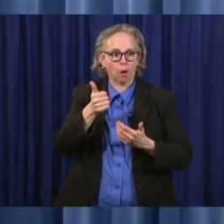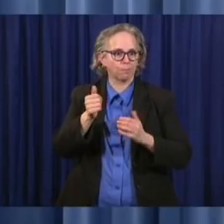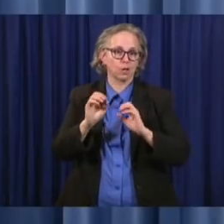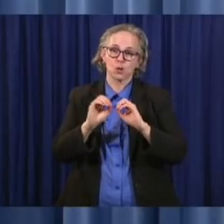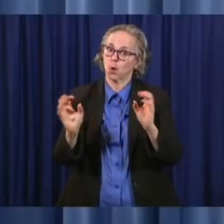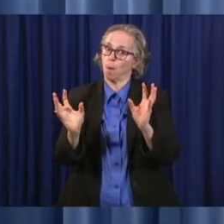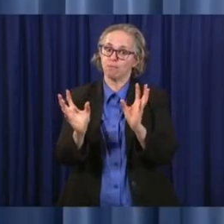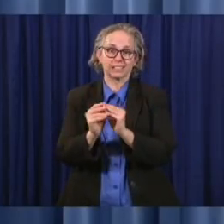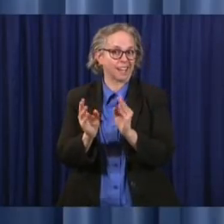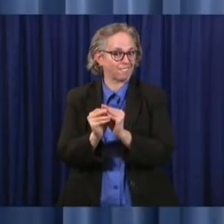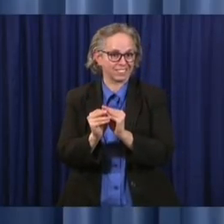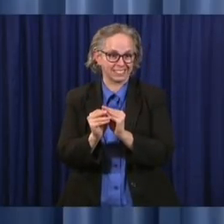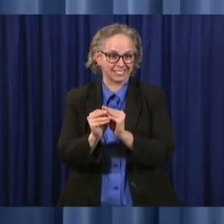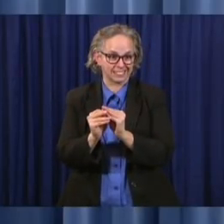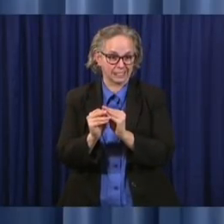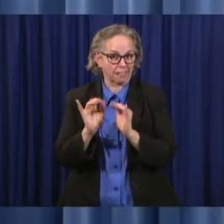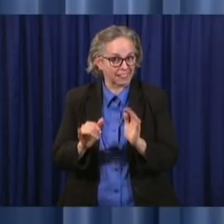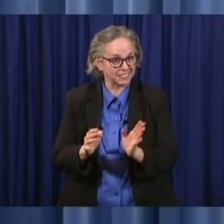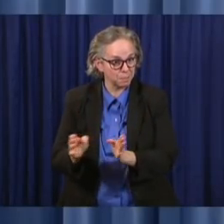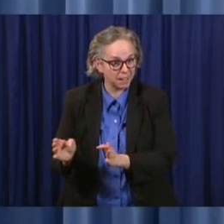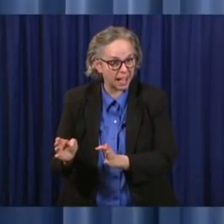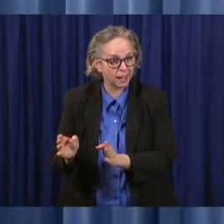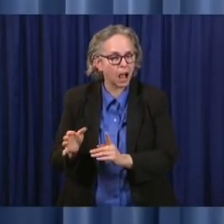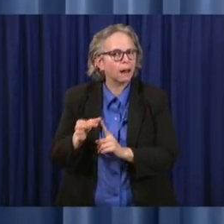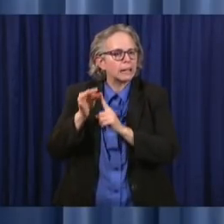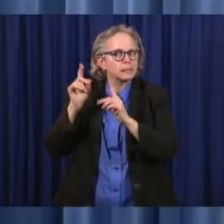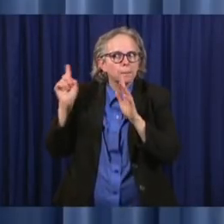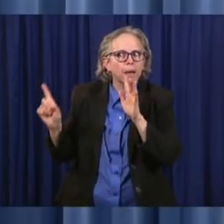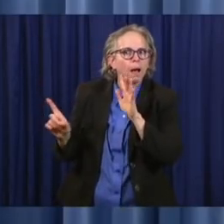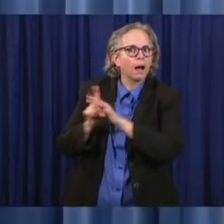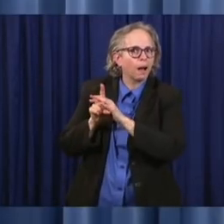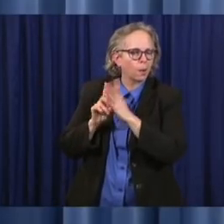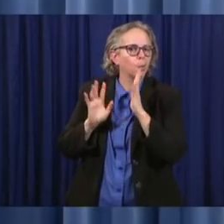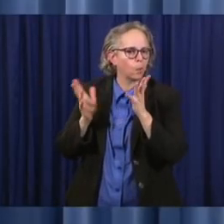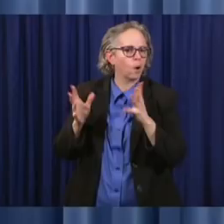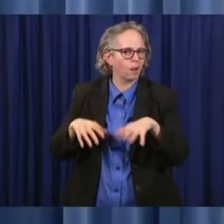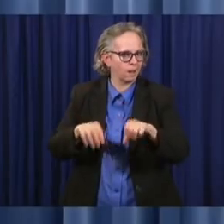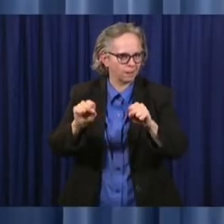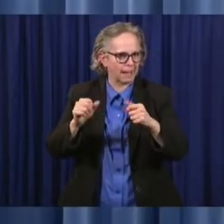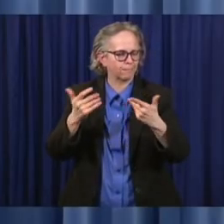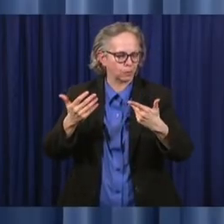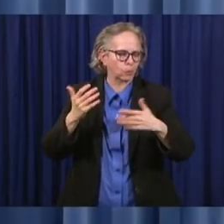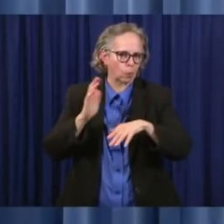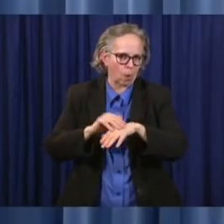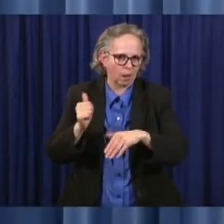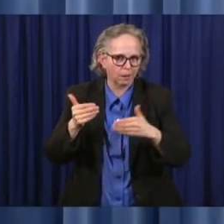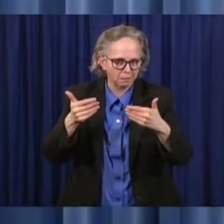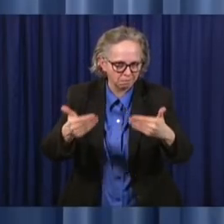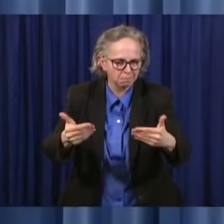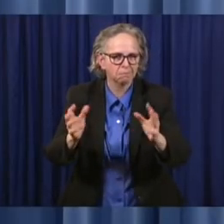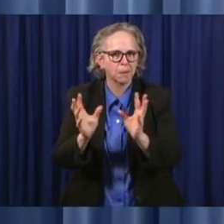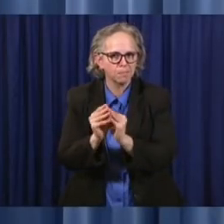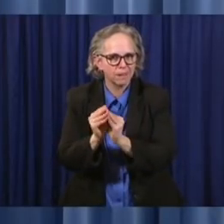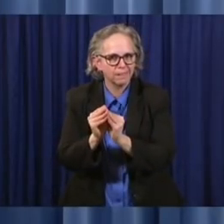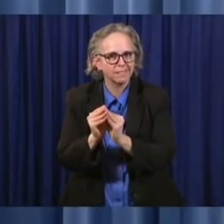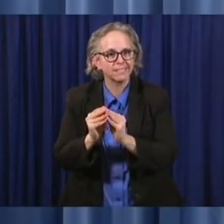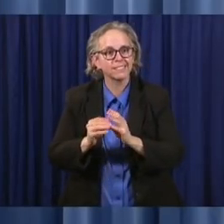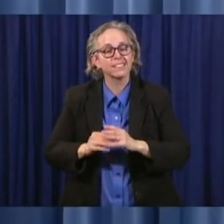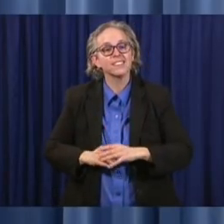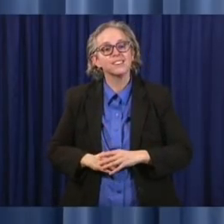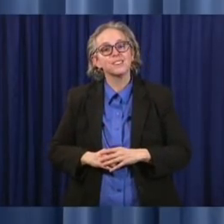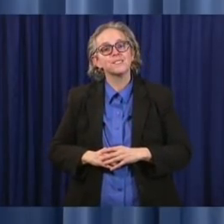plan, unless there's some breaking news or some reason that we have to, we need to really be here to